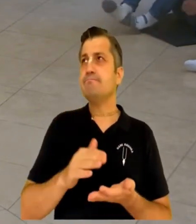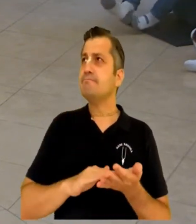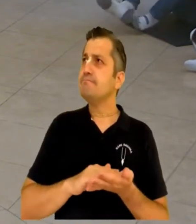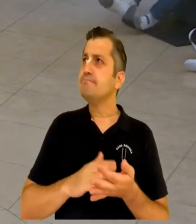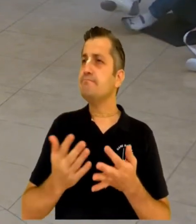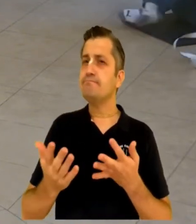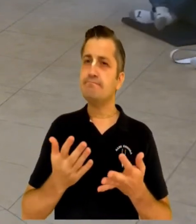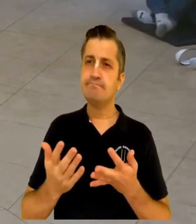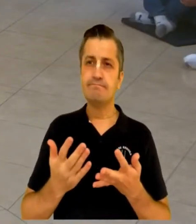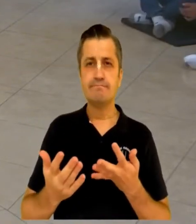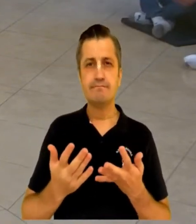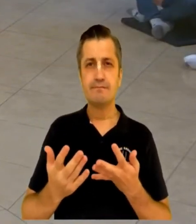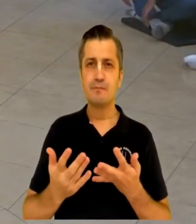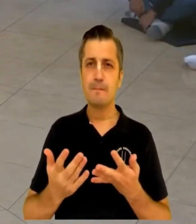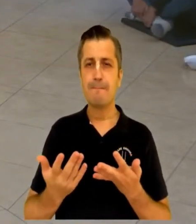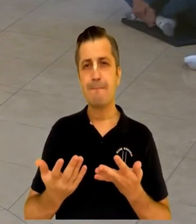ultimately,